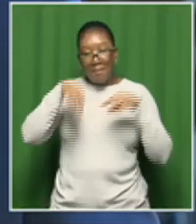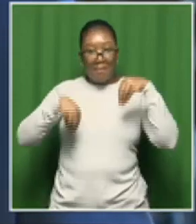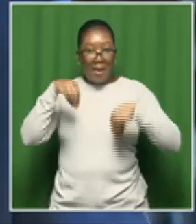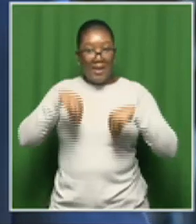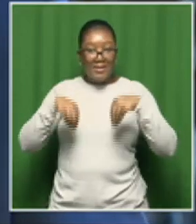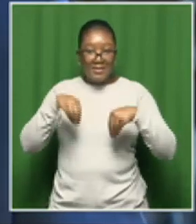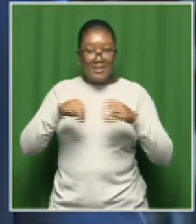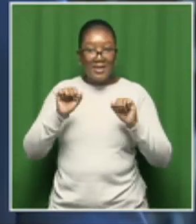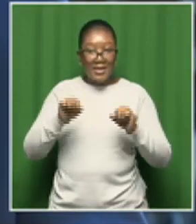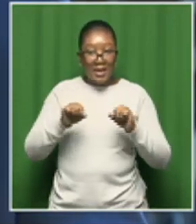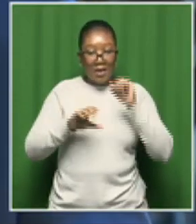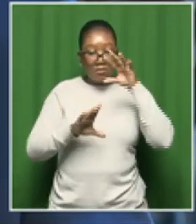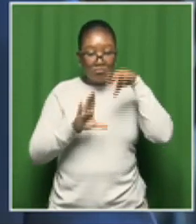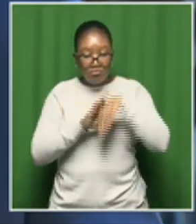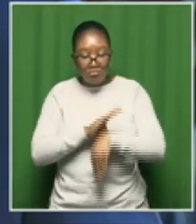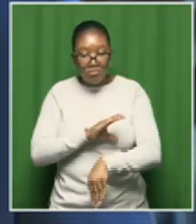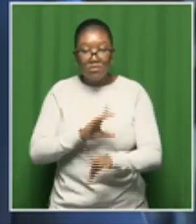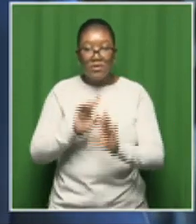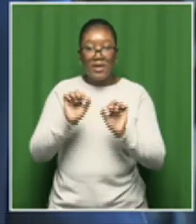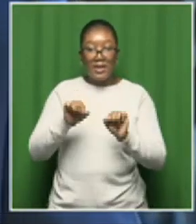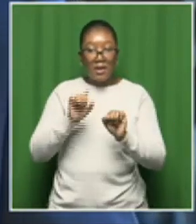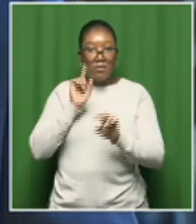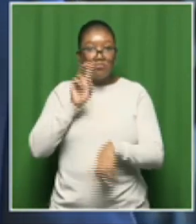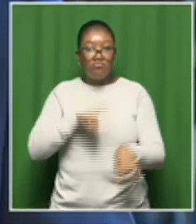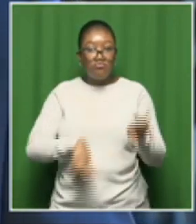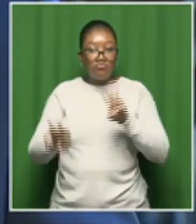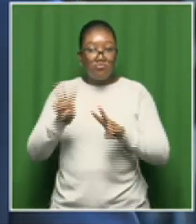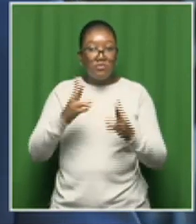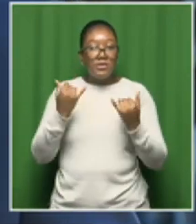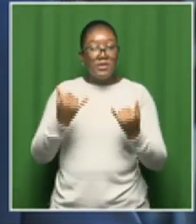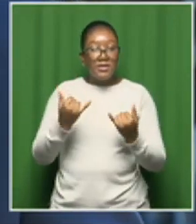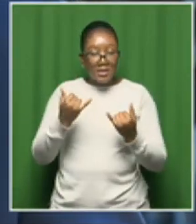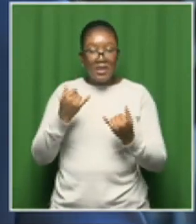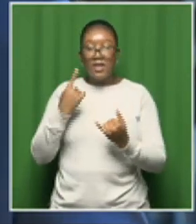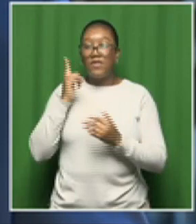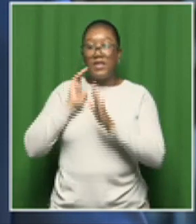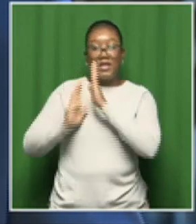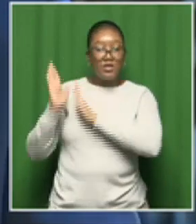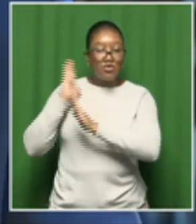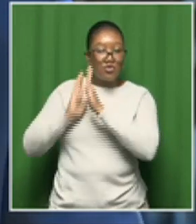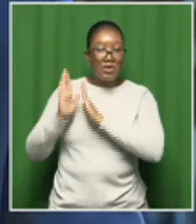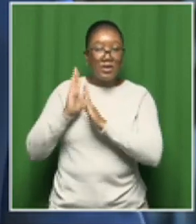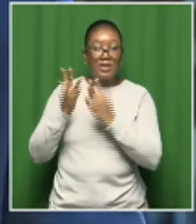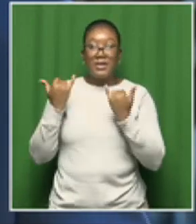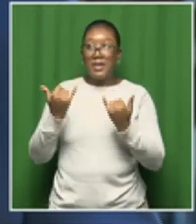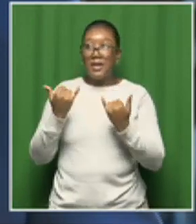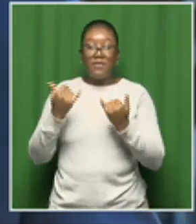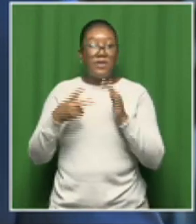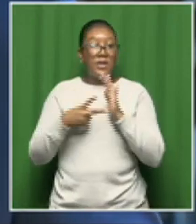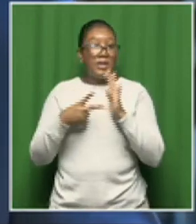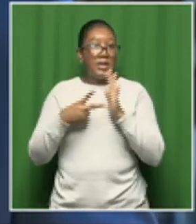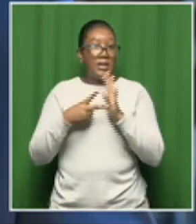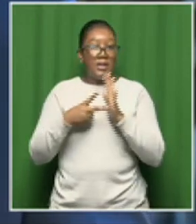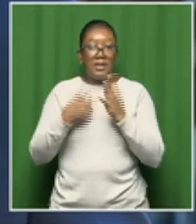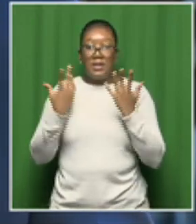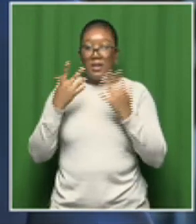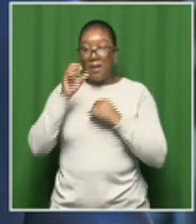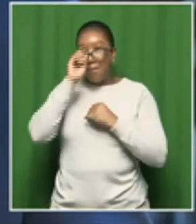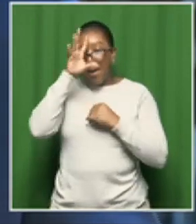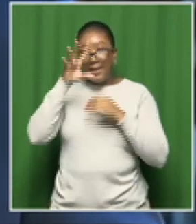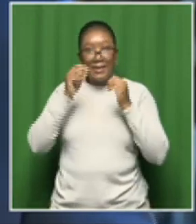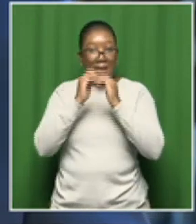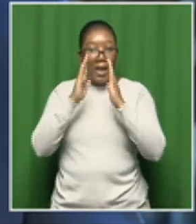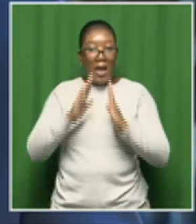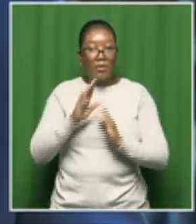actually go down and tour in South Africa. And there's the history of Gold Reef City as well. We've got the gold pour, we've got the mine houses. There's plenty to